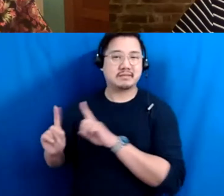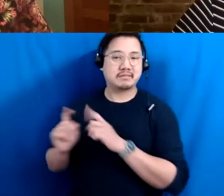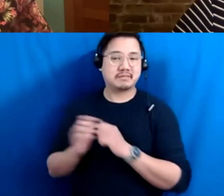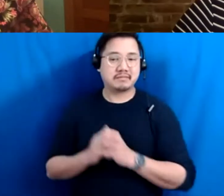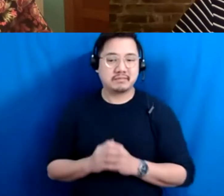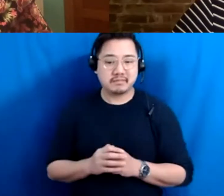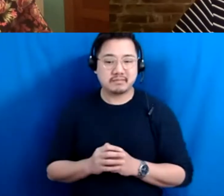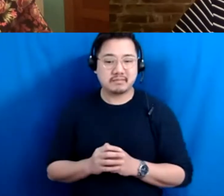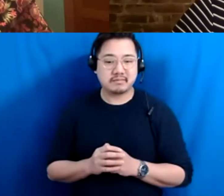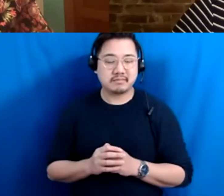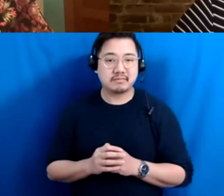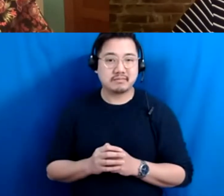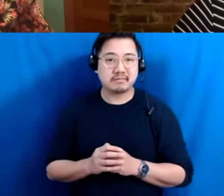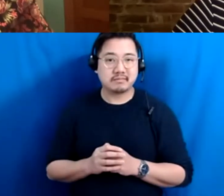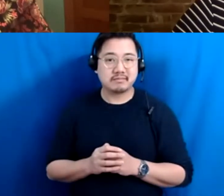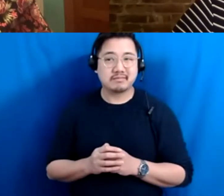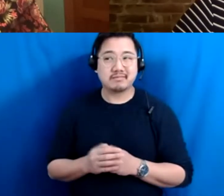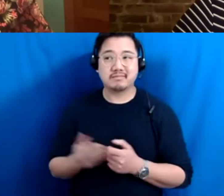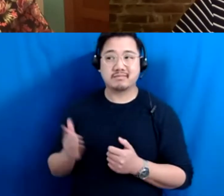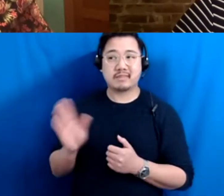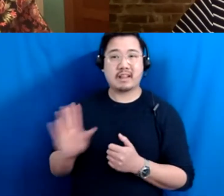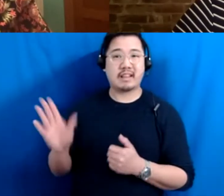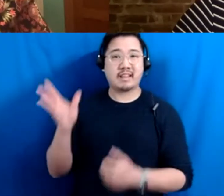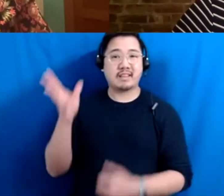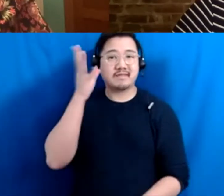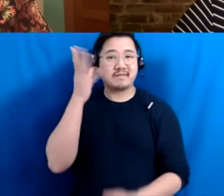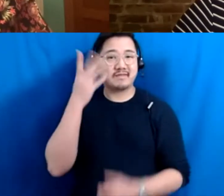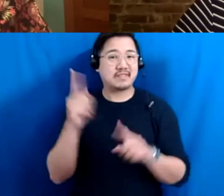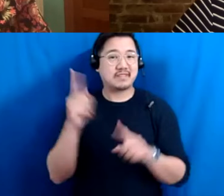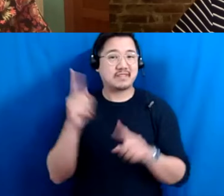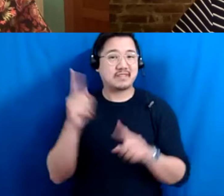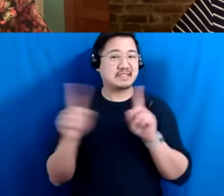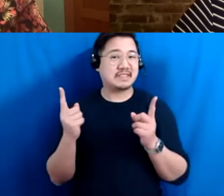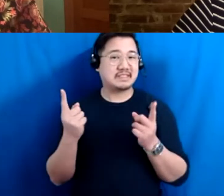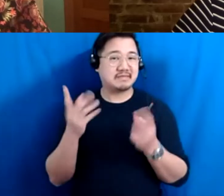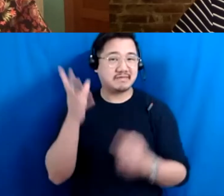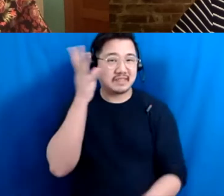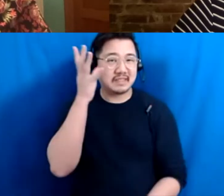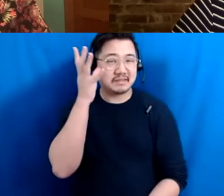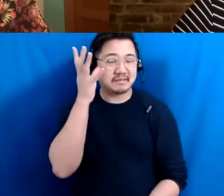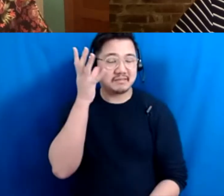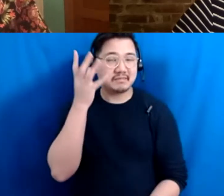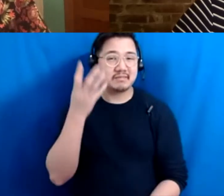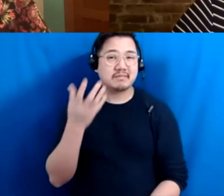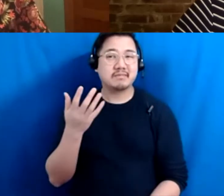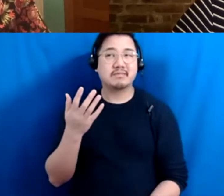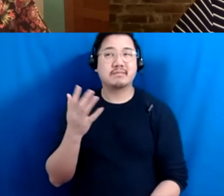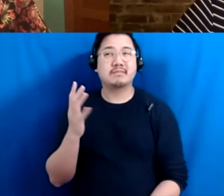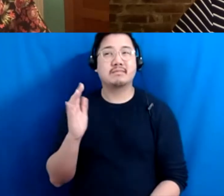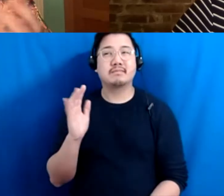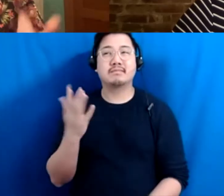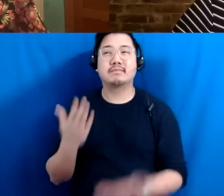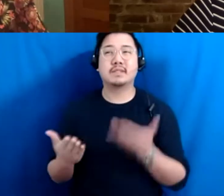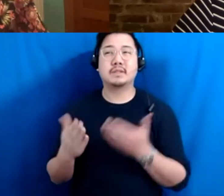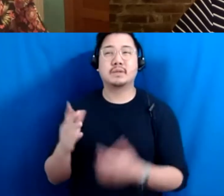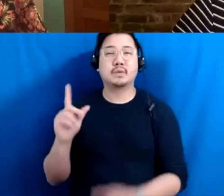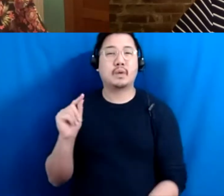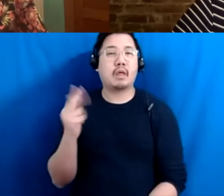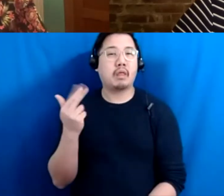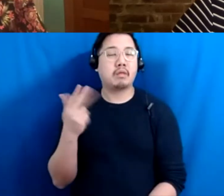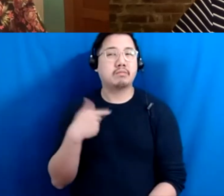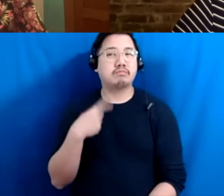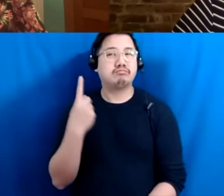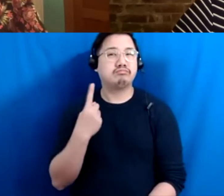and their father was a different father. And maybe in 2013, I started thinking maybe I could